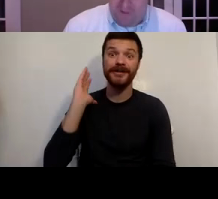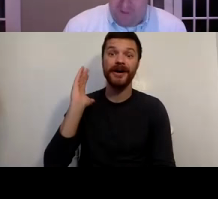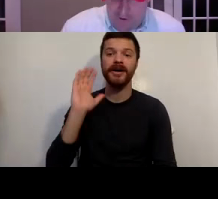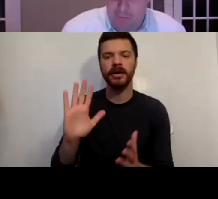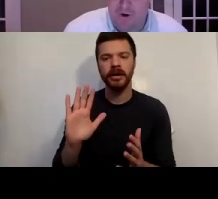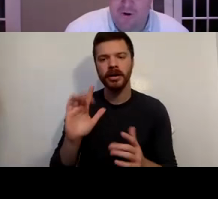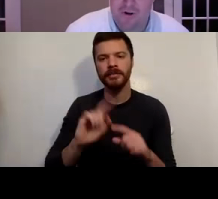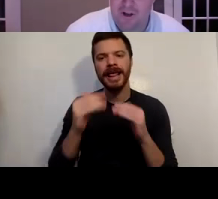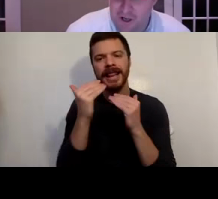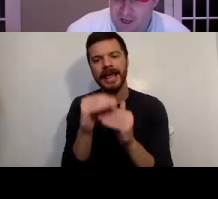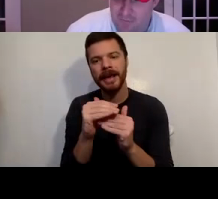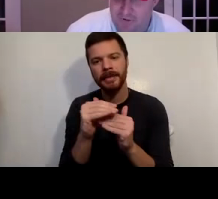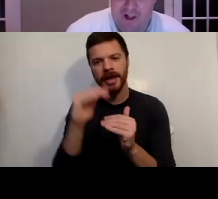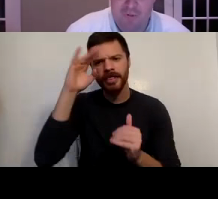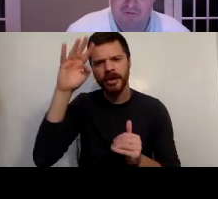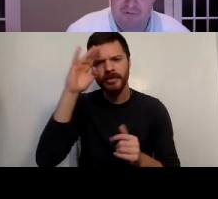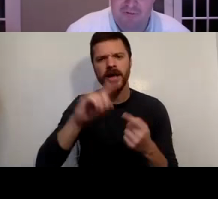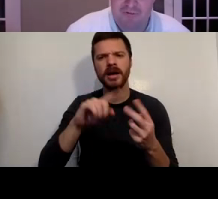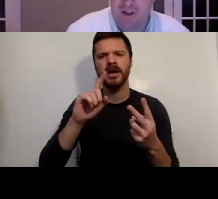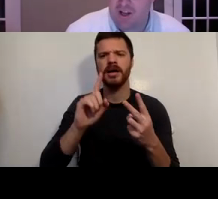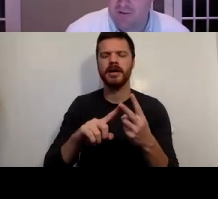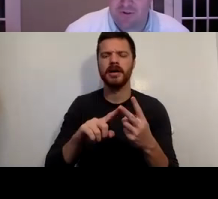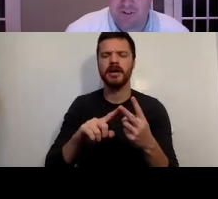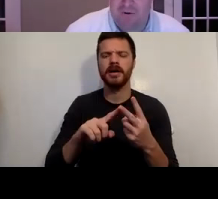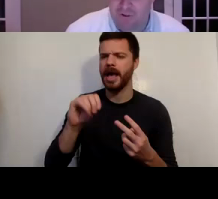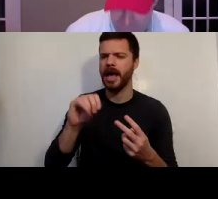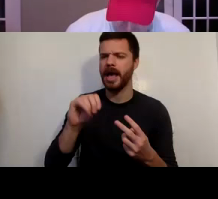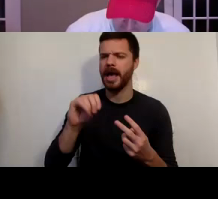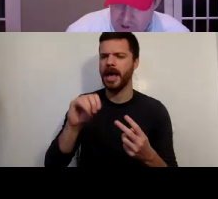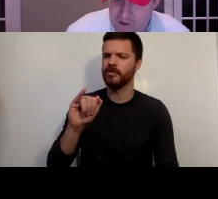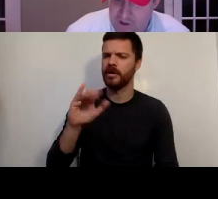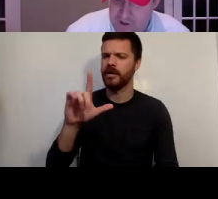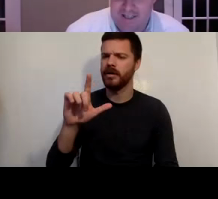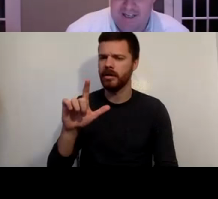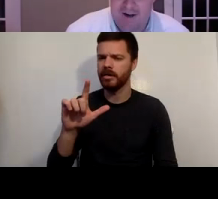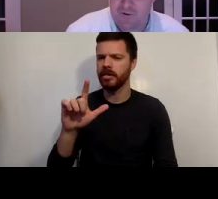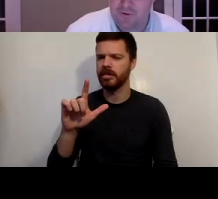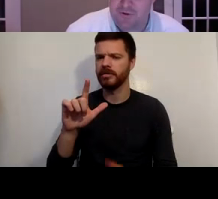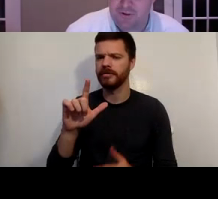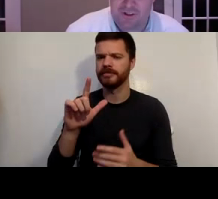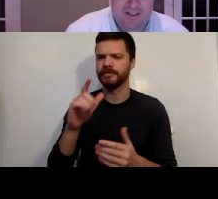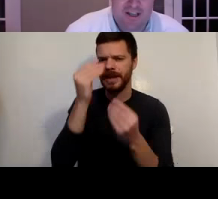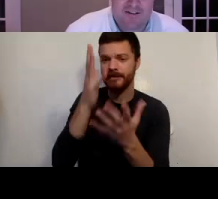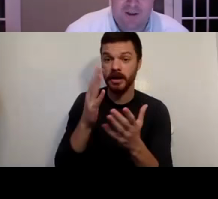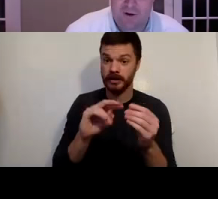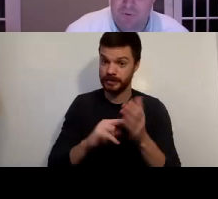the theoretical and empirical development of the field. So there's not always super clear guidance on how to select and tailor